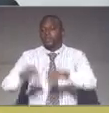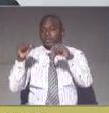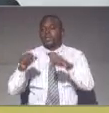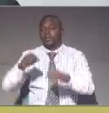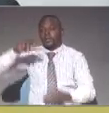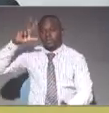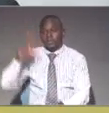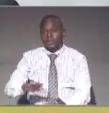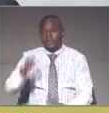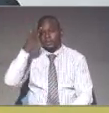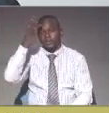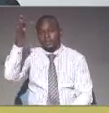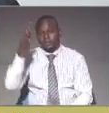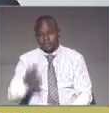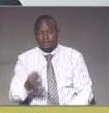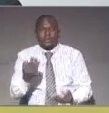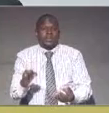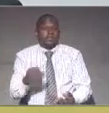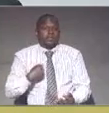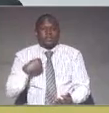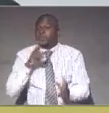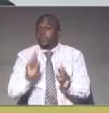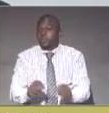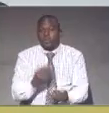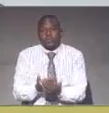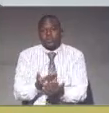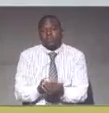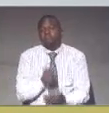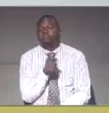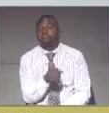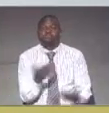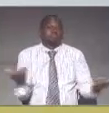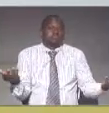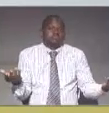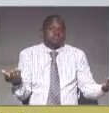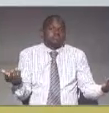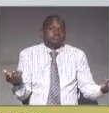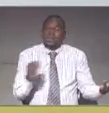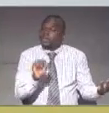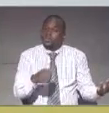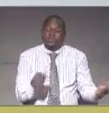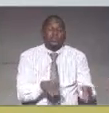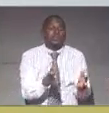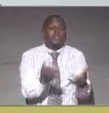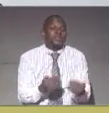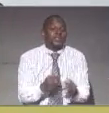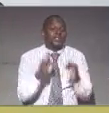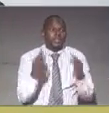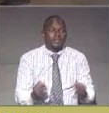the final decision. So if no request is made for you, then you cannot expect anything.